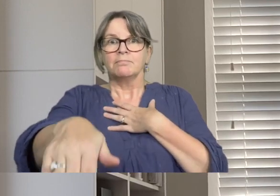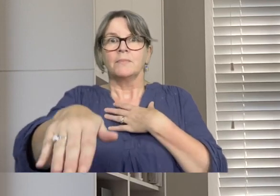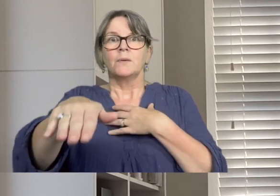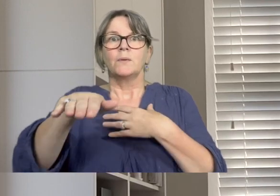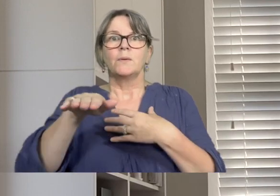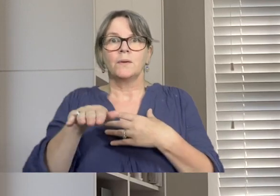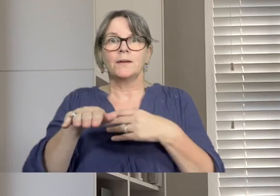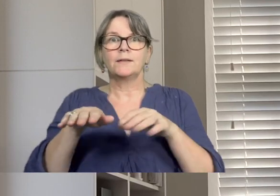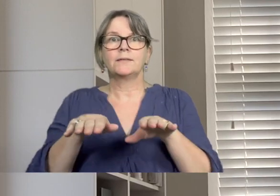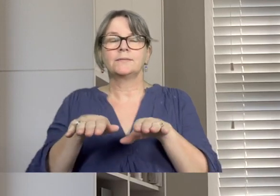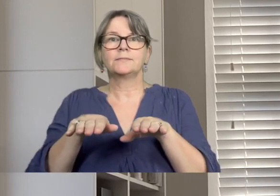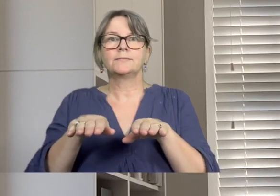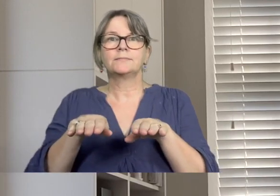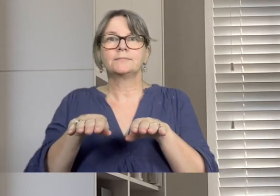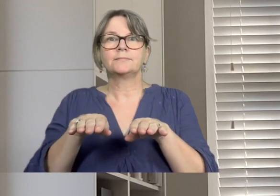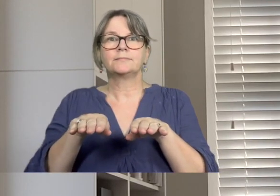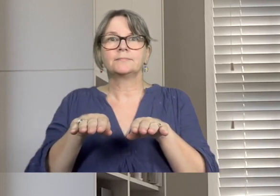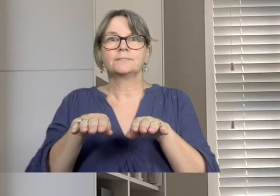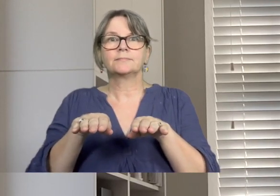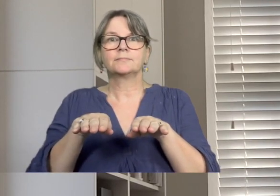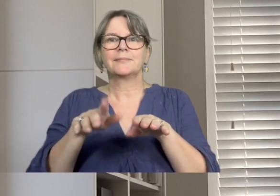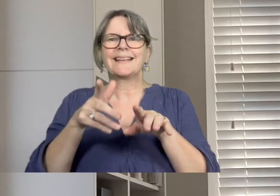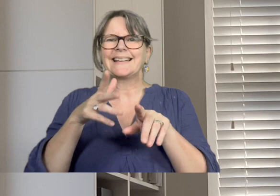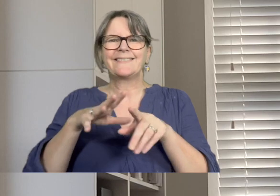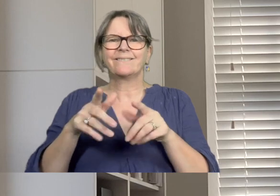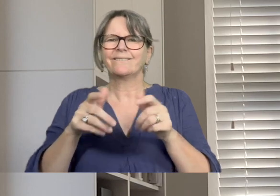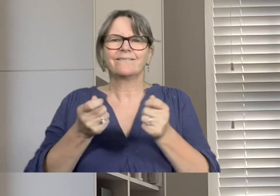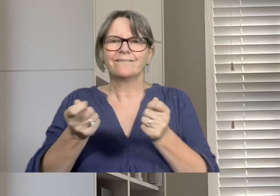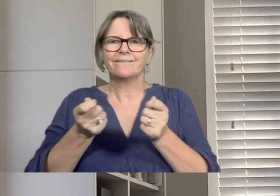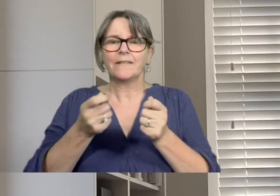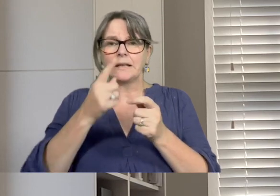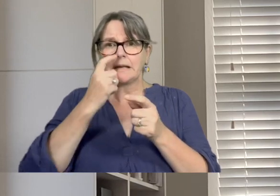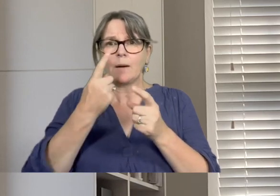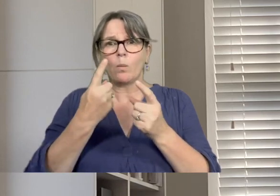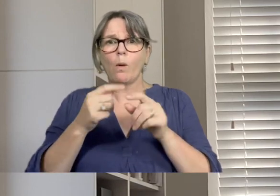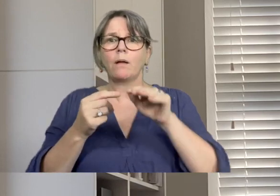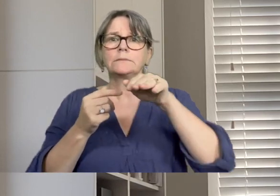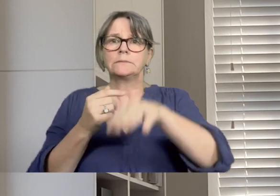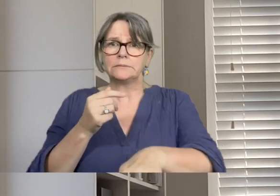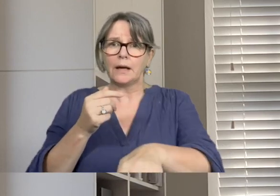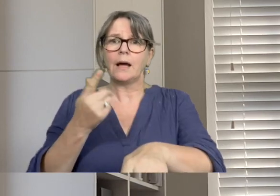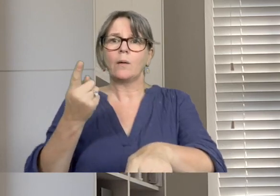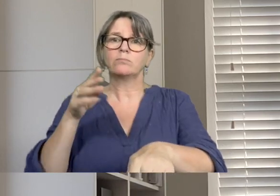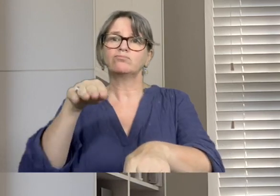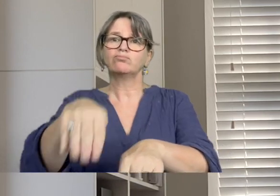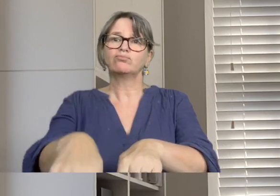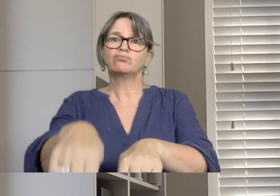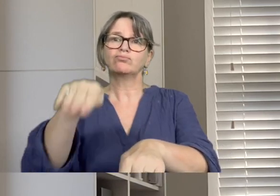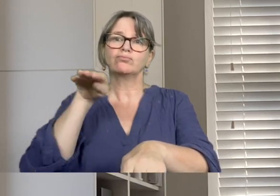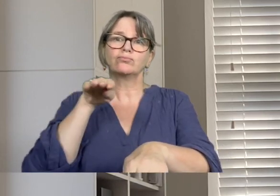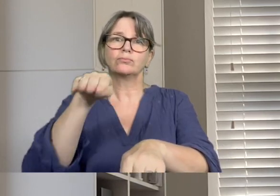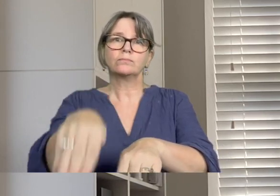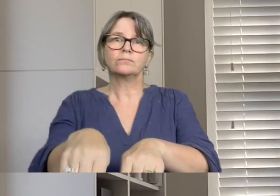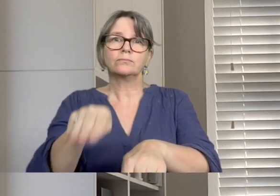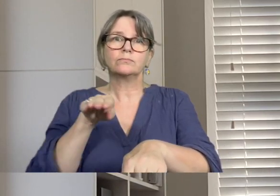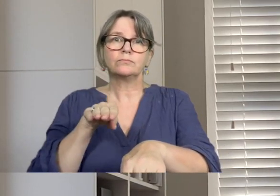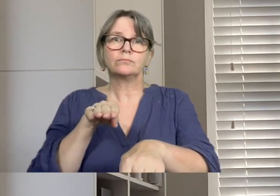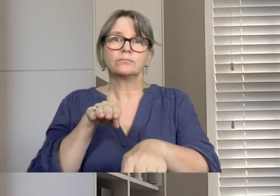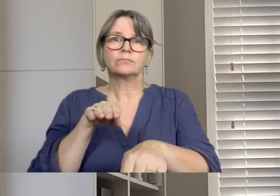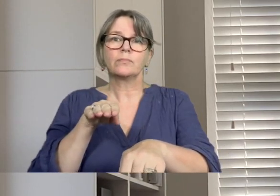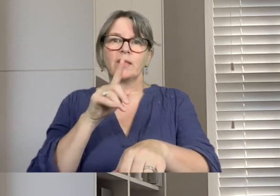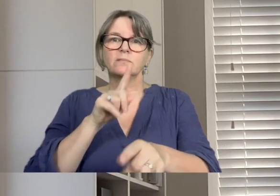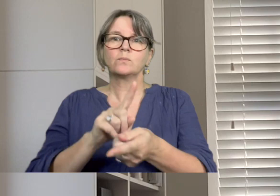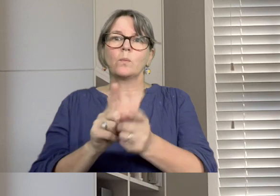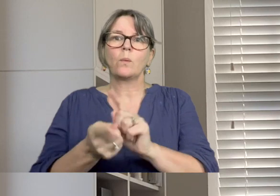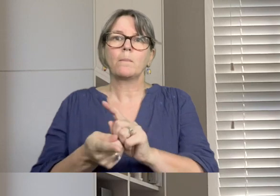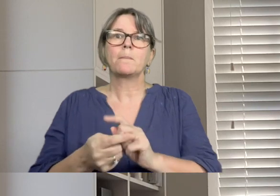out. Remember, you can put your supporting leg down if you want to reduce the load. And 3, 1